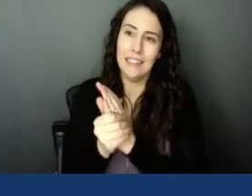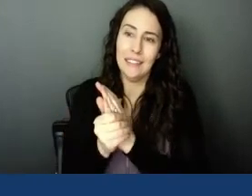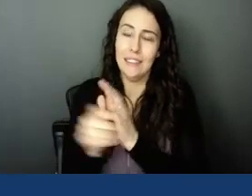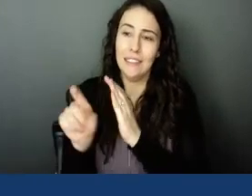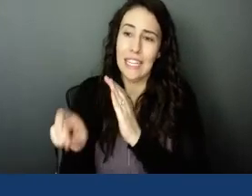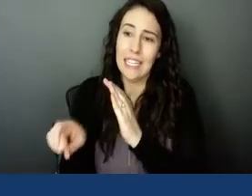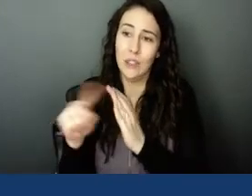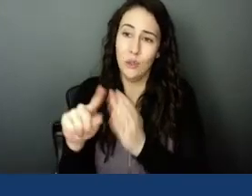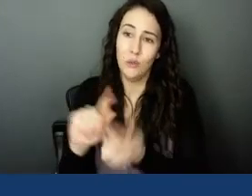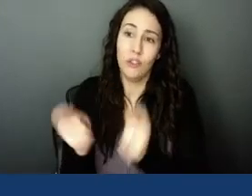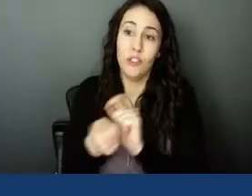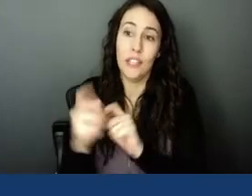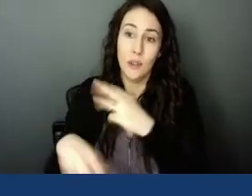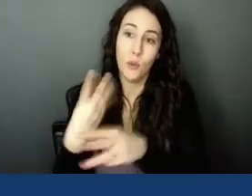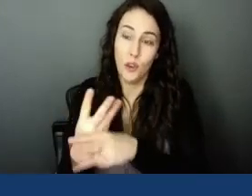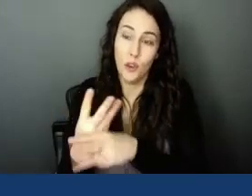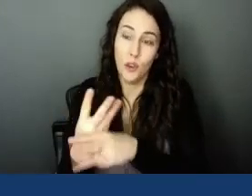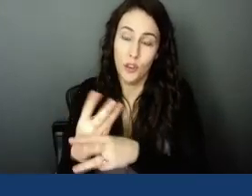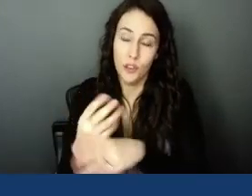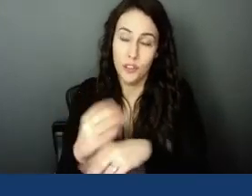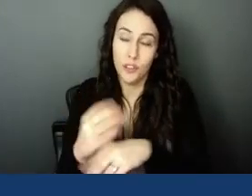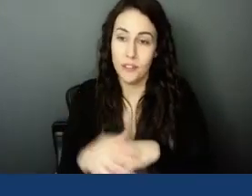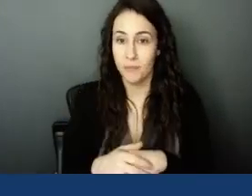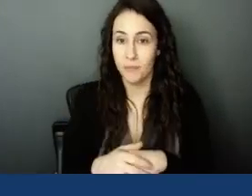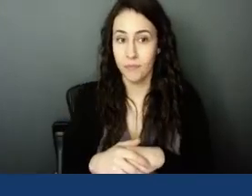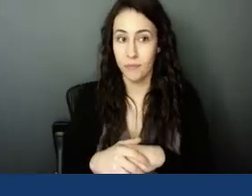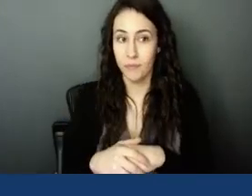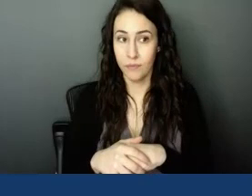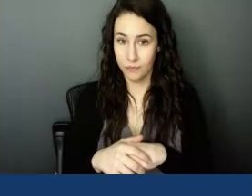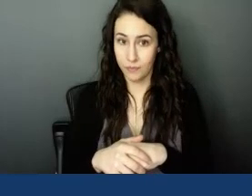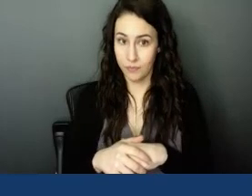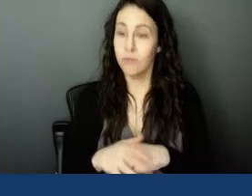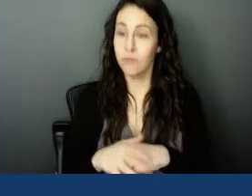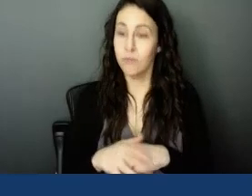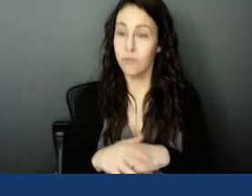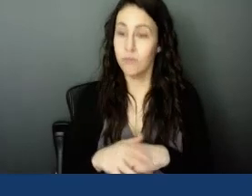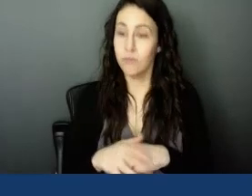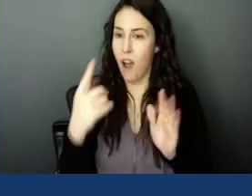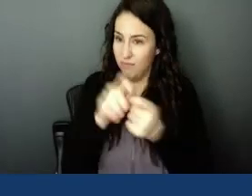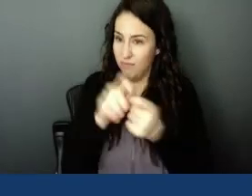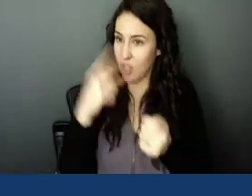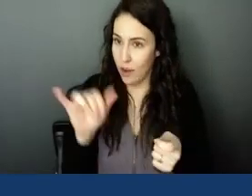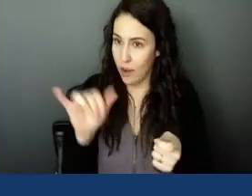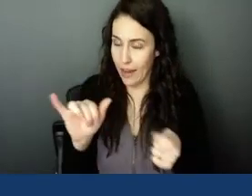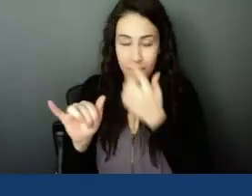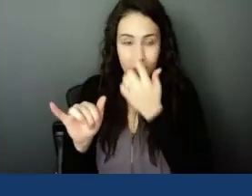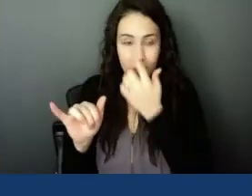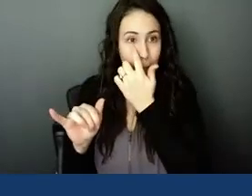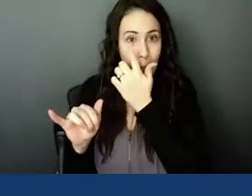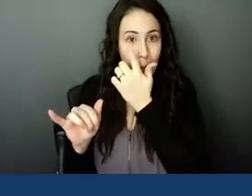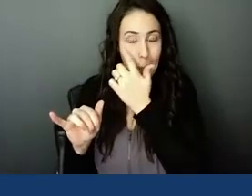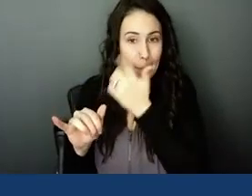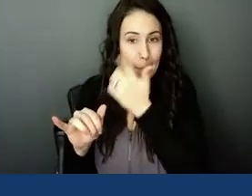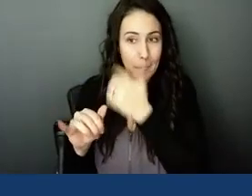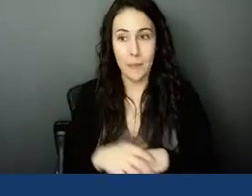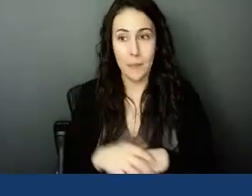All right, so we'll jump into what it actually looks like today, but I just wanted to give you some context of kind of where